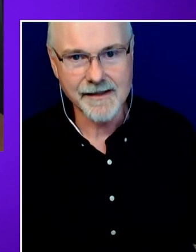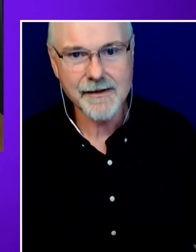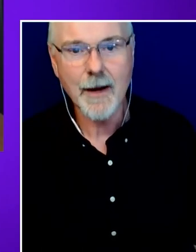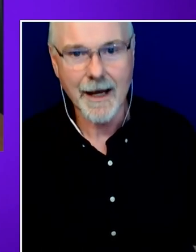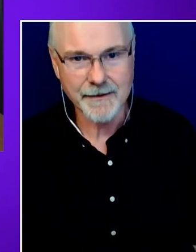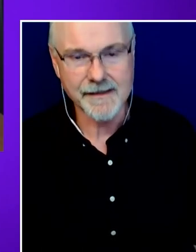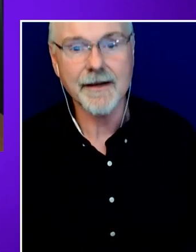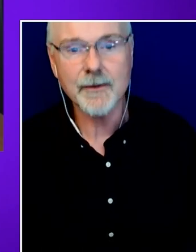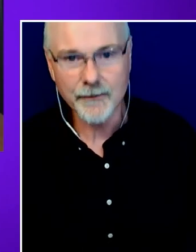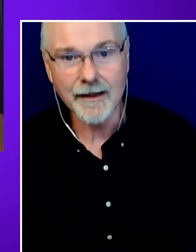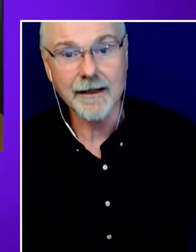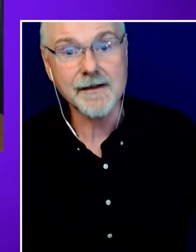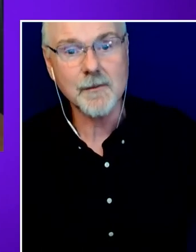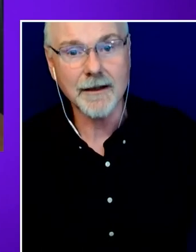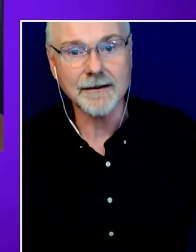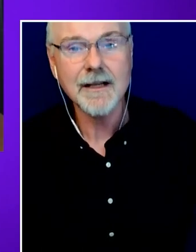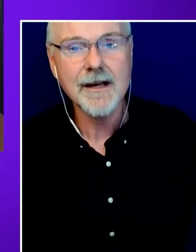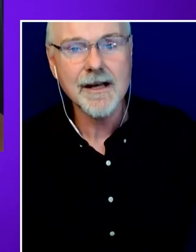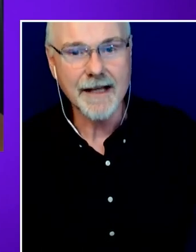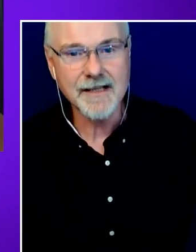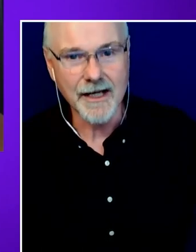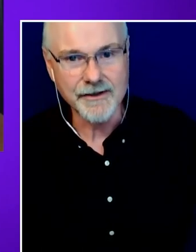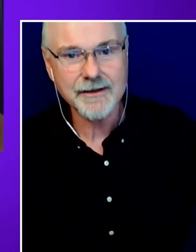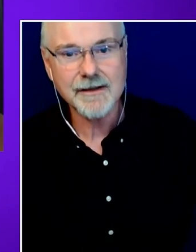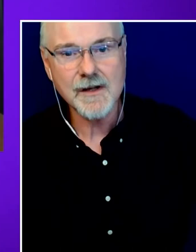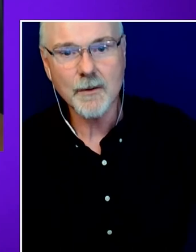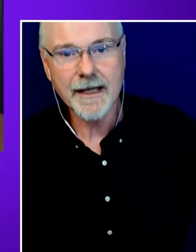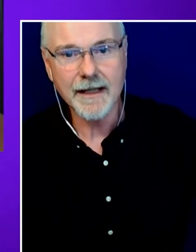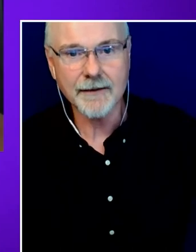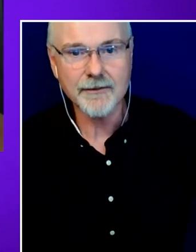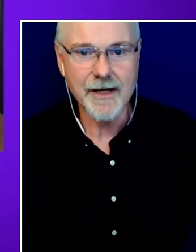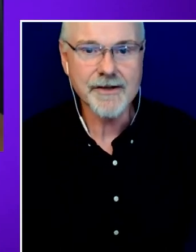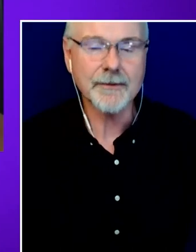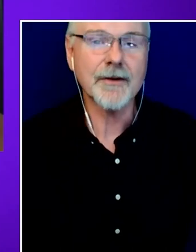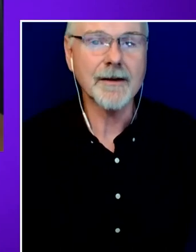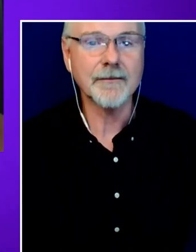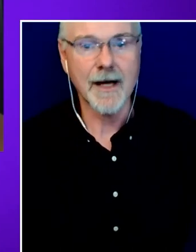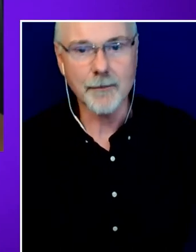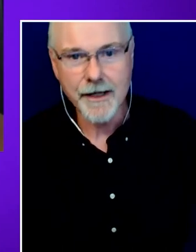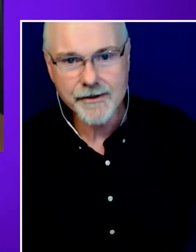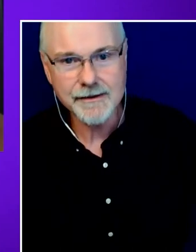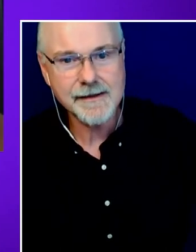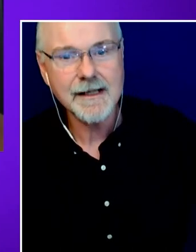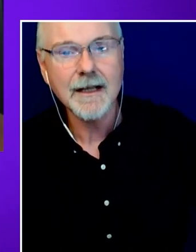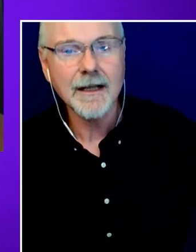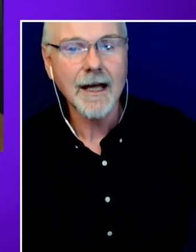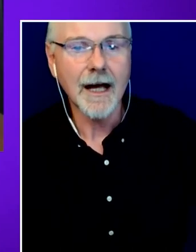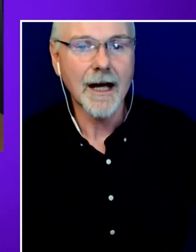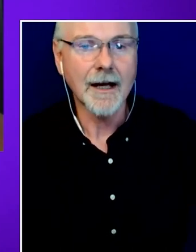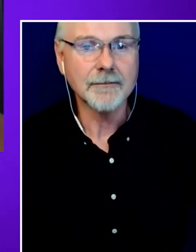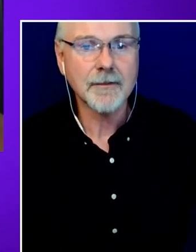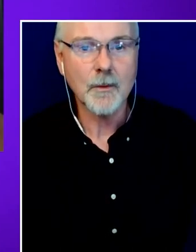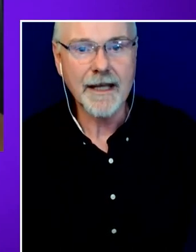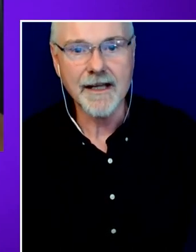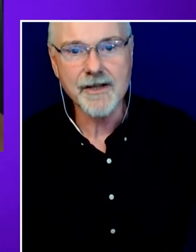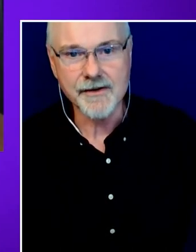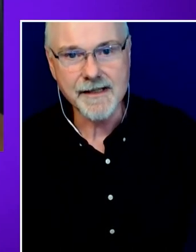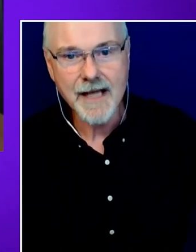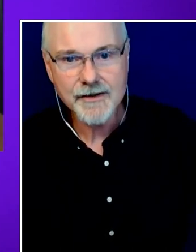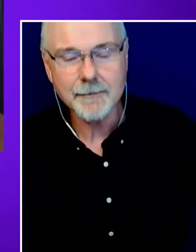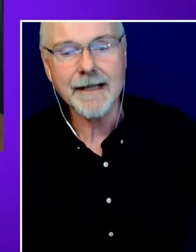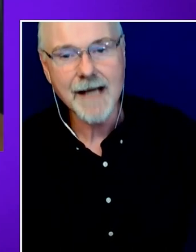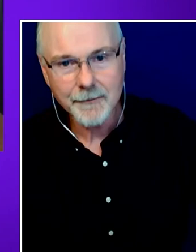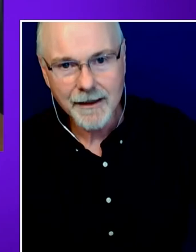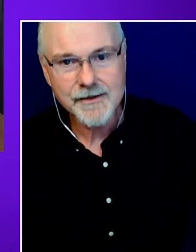yes, it is through haptics and through feeling as well, and touch. So we get information from vibrations. We get each